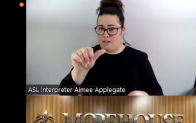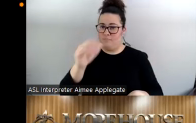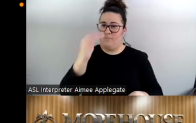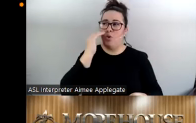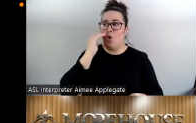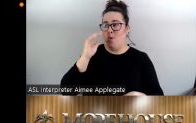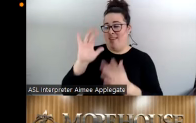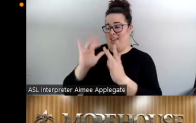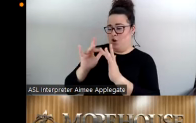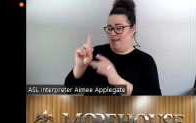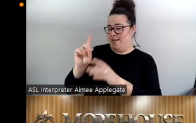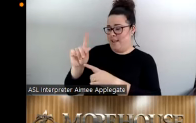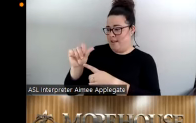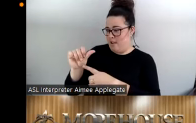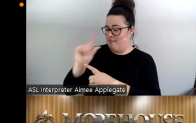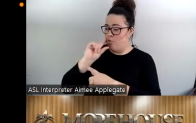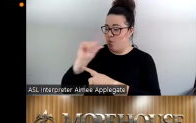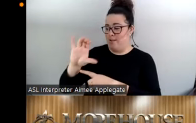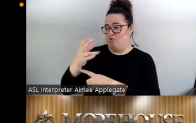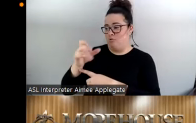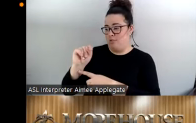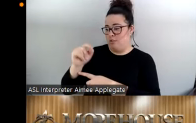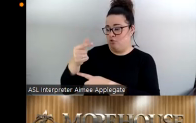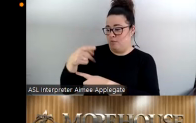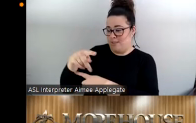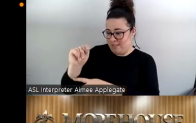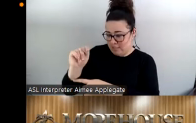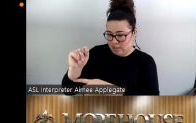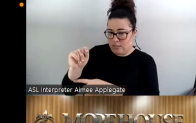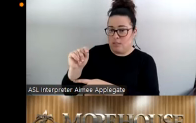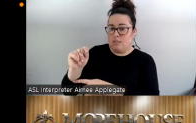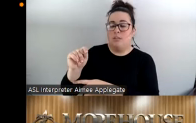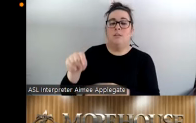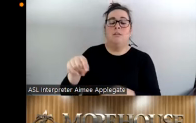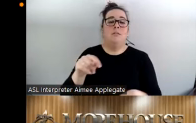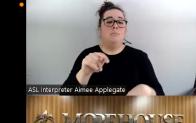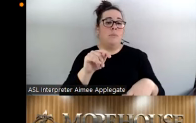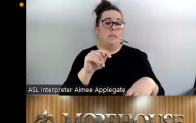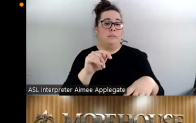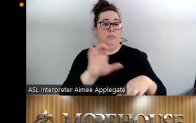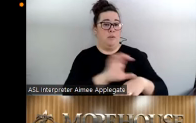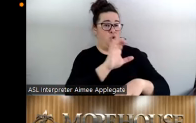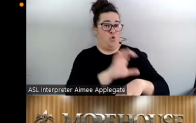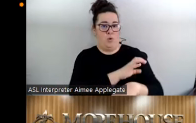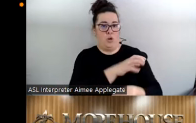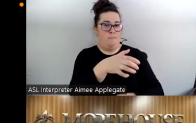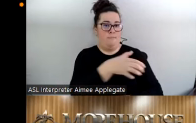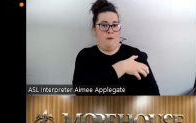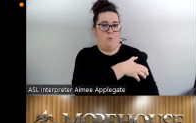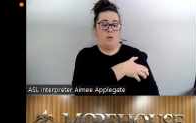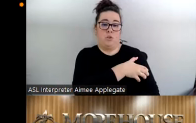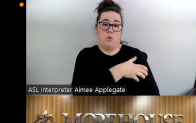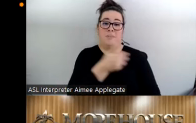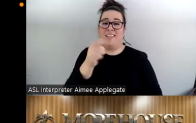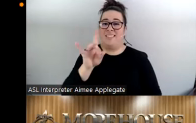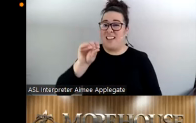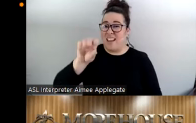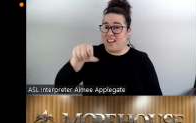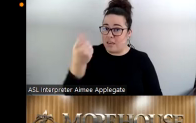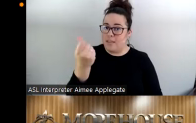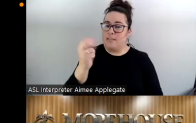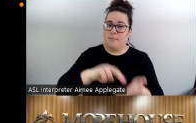on, right? As well as computational power. So we went from, for example, in the 80s where a computer took up an entire